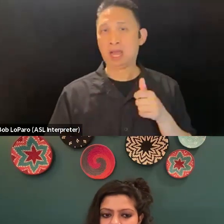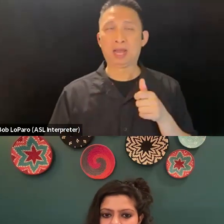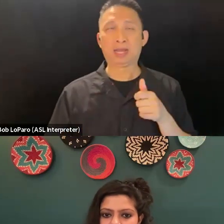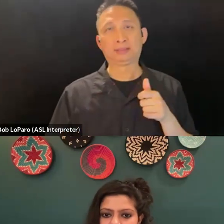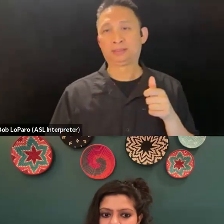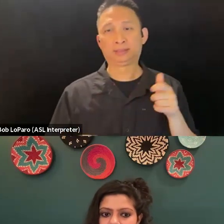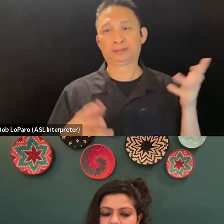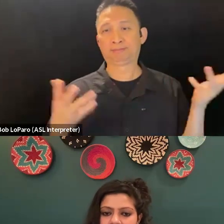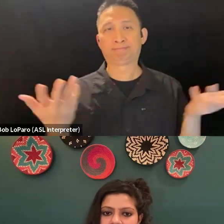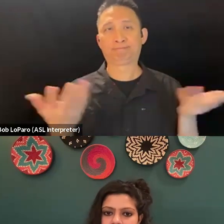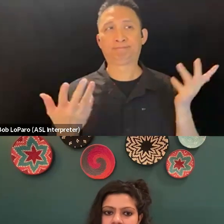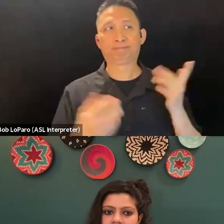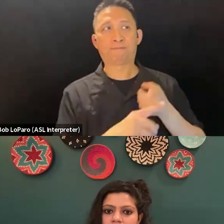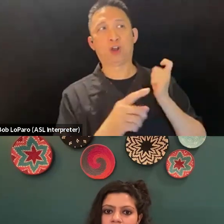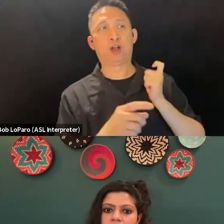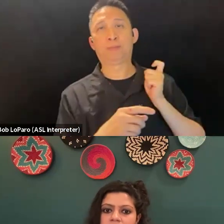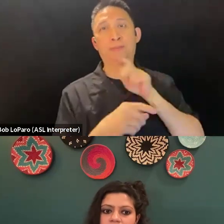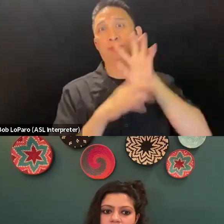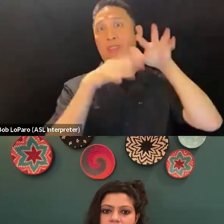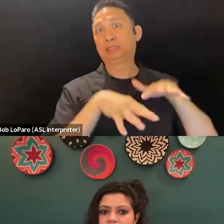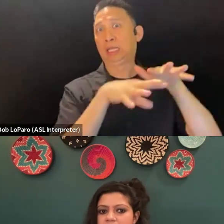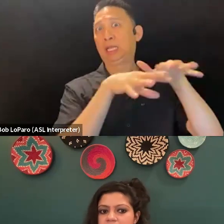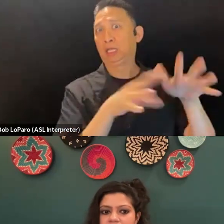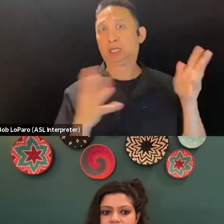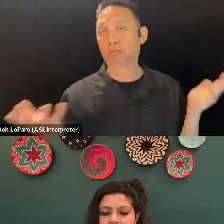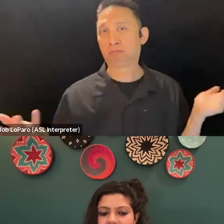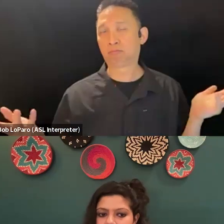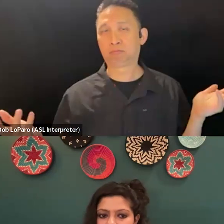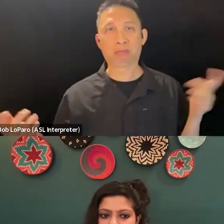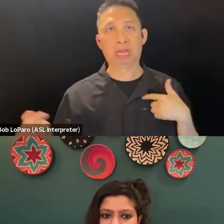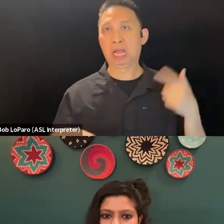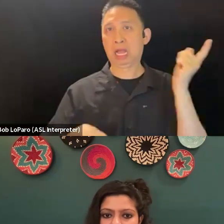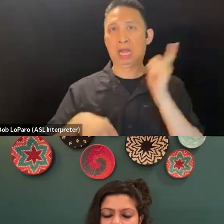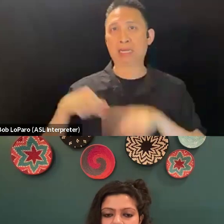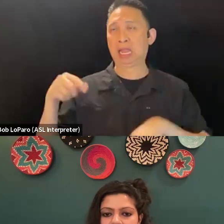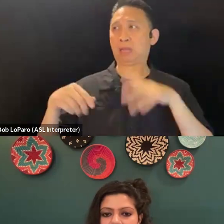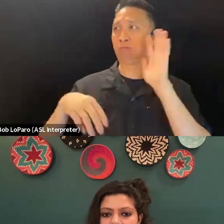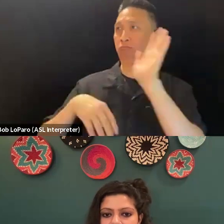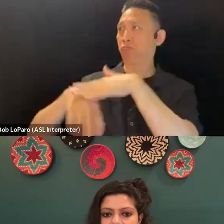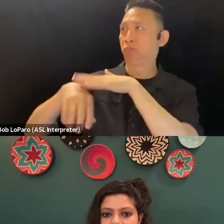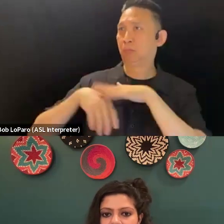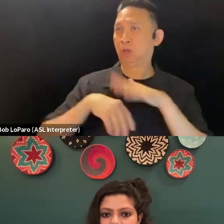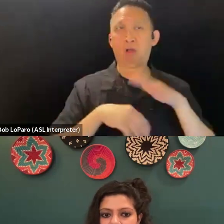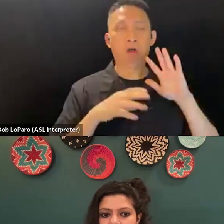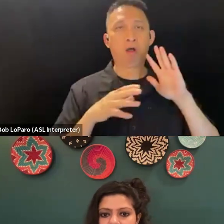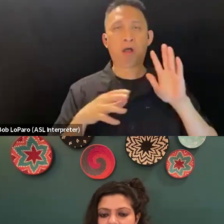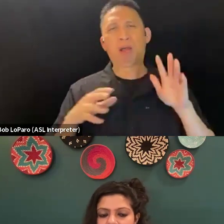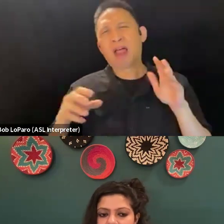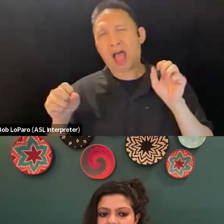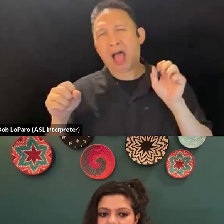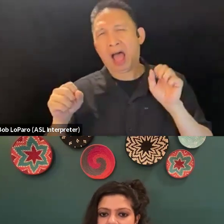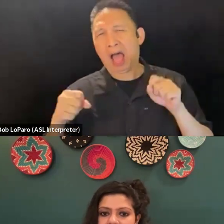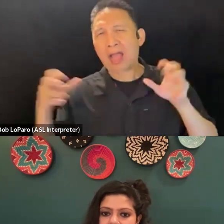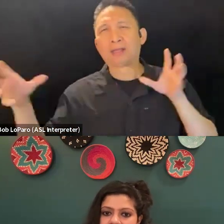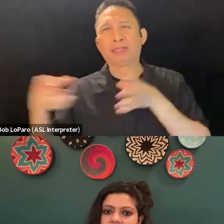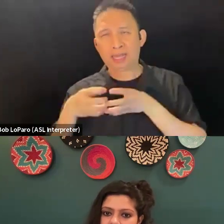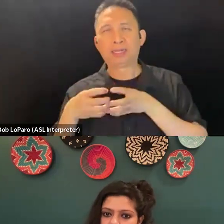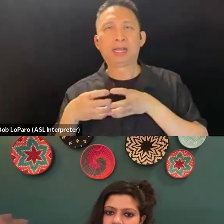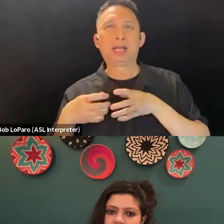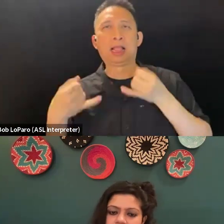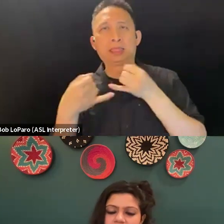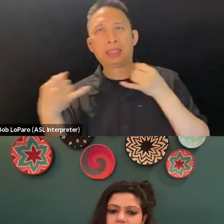you arrive at a language, and you become the person who can make the film. And in a way, you have to